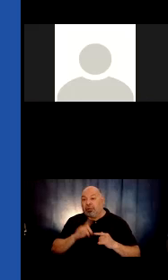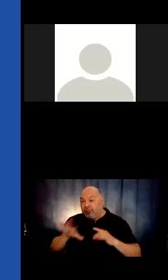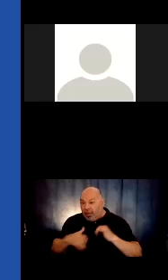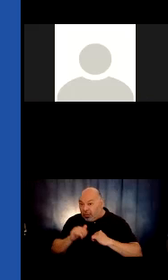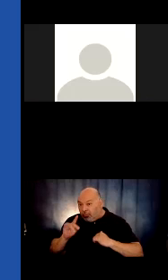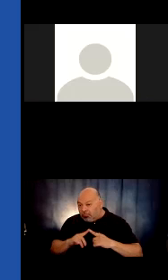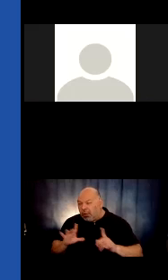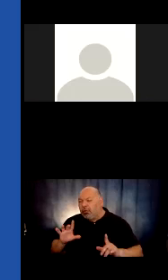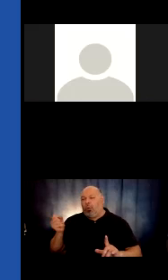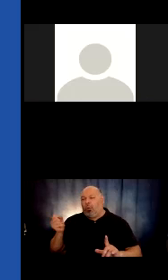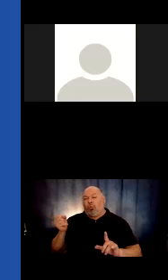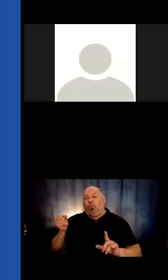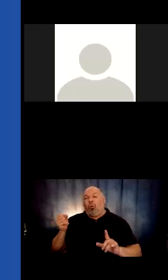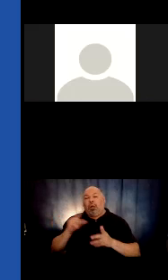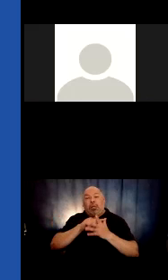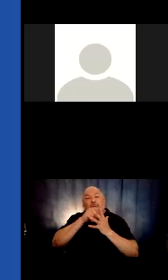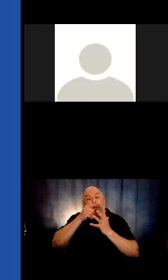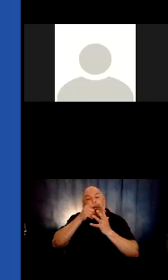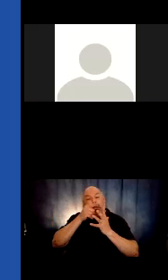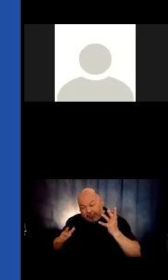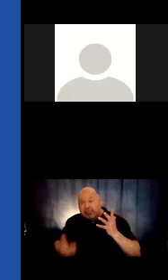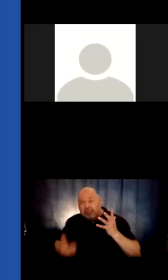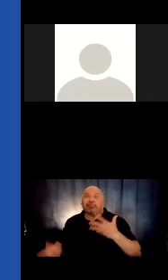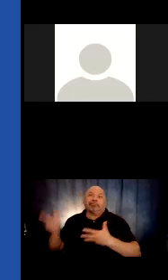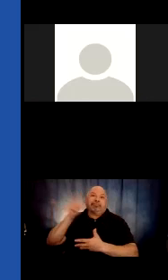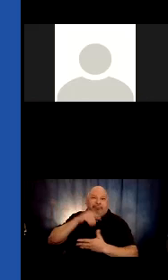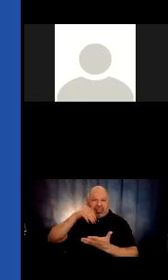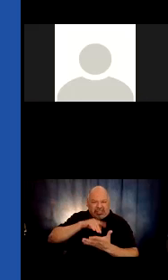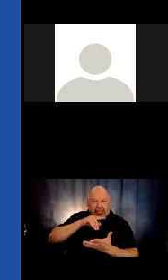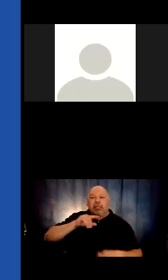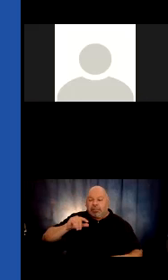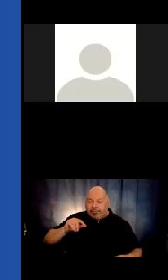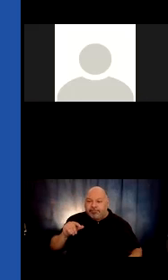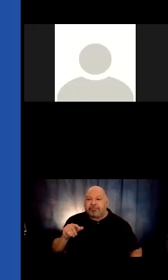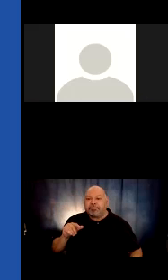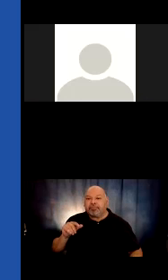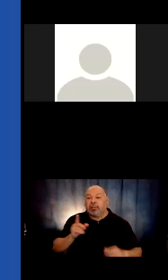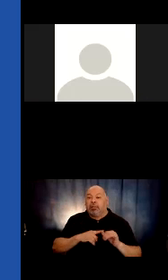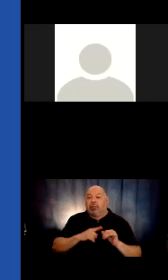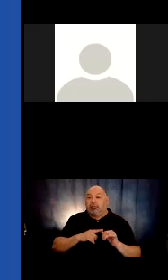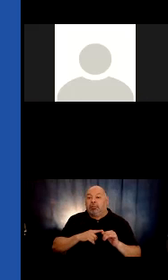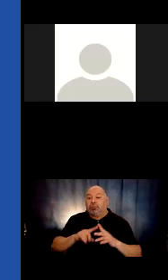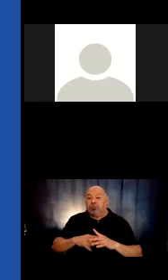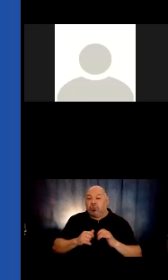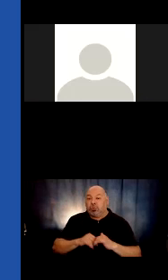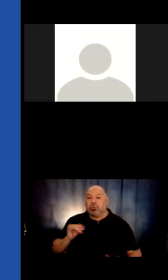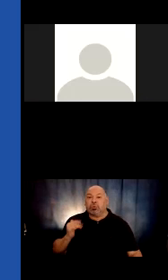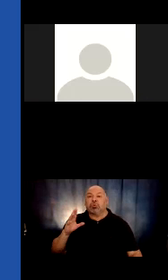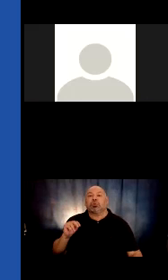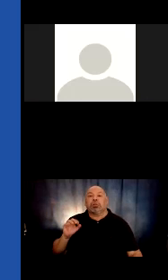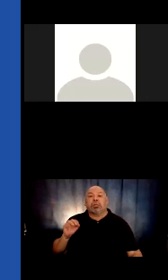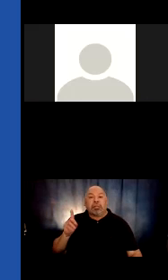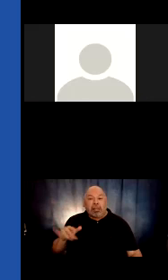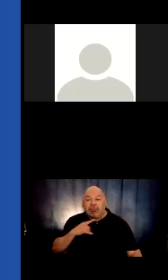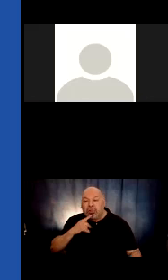questions, we'll get to those second, but I want to get through everyone's first questions first. And so with that, I'm actually going to start with John Daly. And if you could say